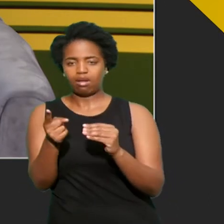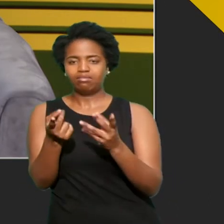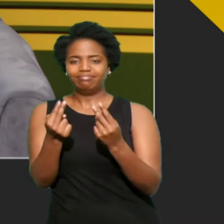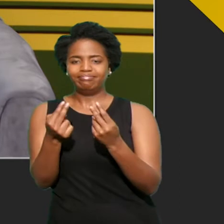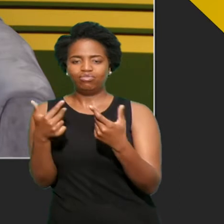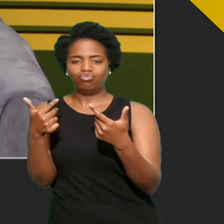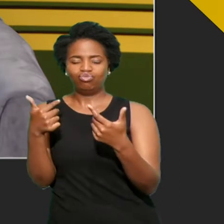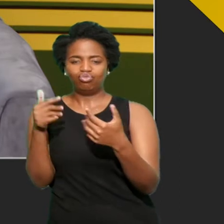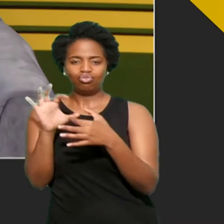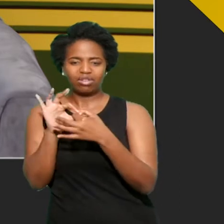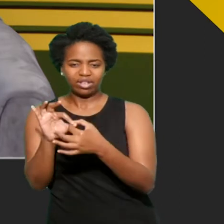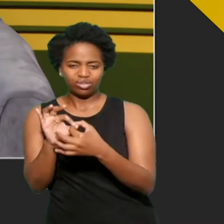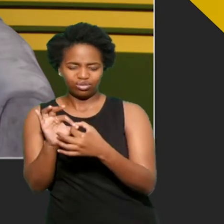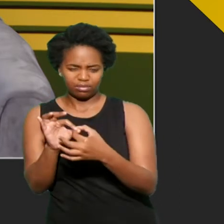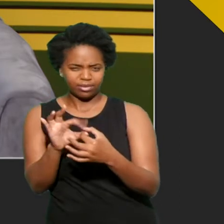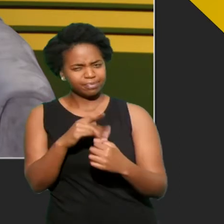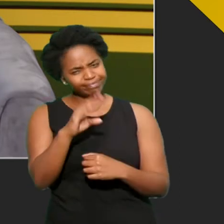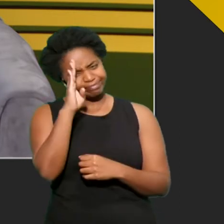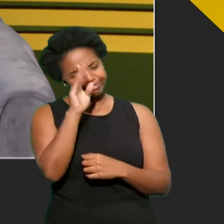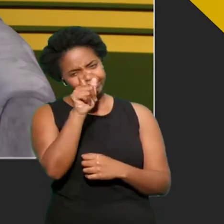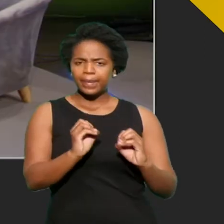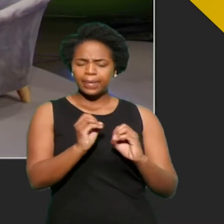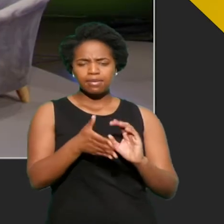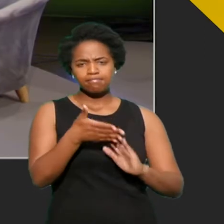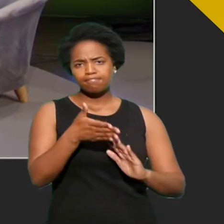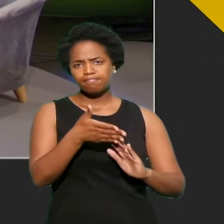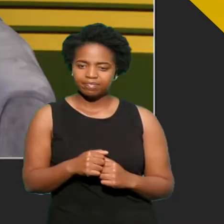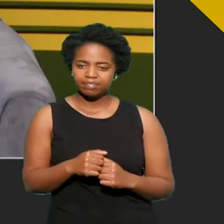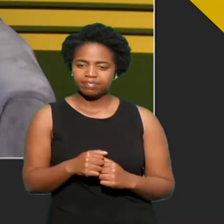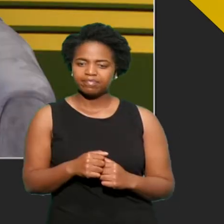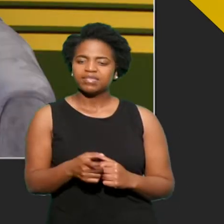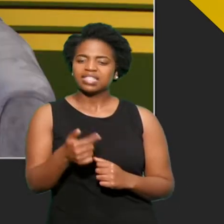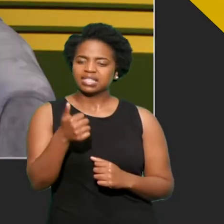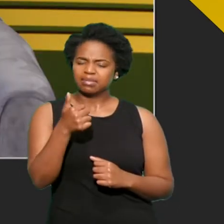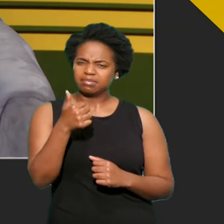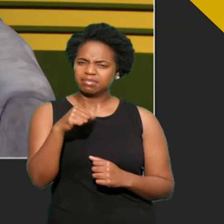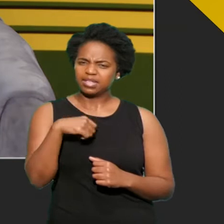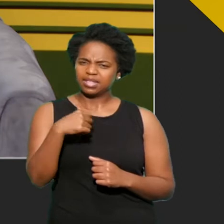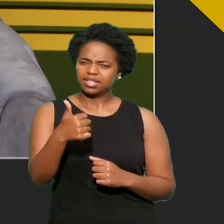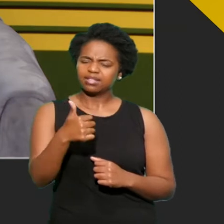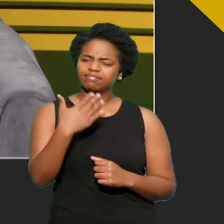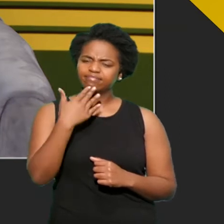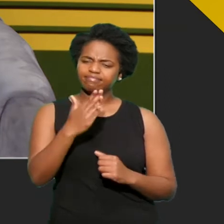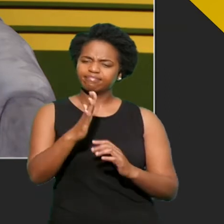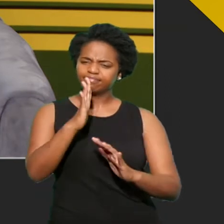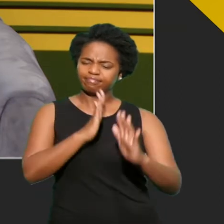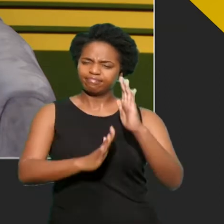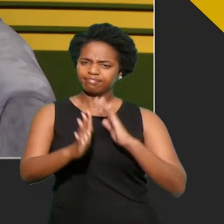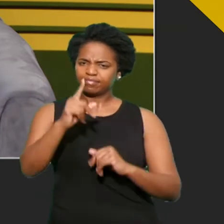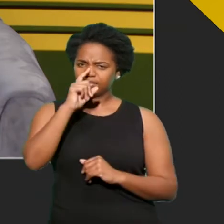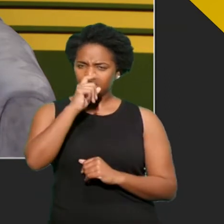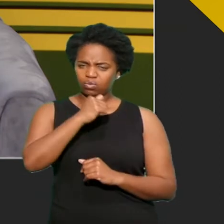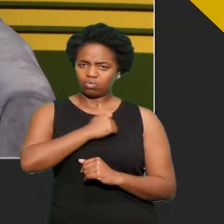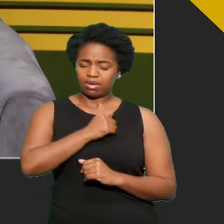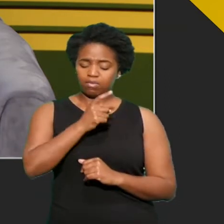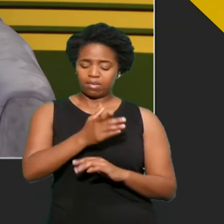one, Anonymous, Dumela, and welcome to Daily Thetha, ma'am. Siyaphila. Usichazele sisi wami ngoba uthe you